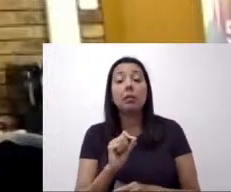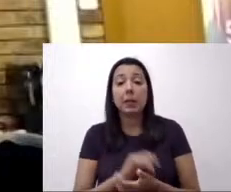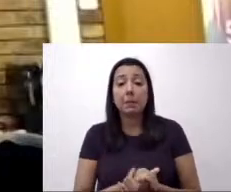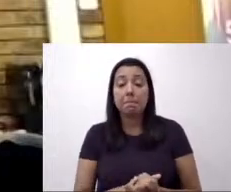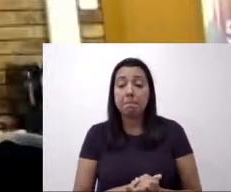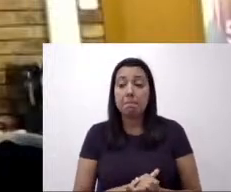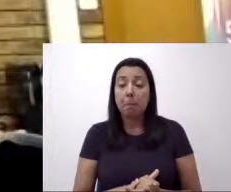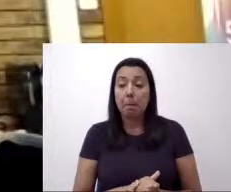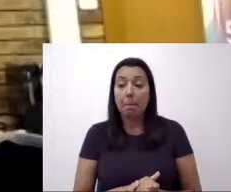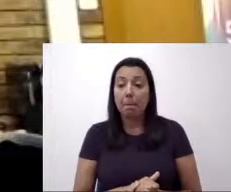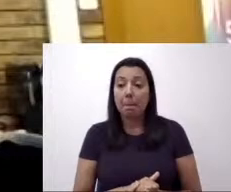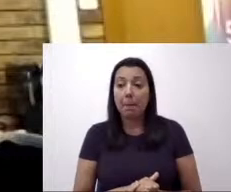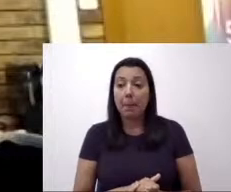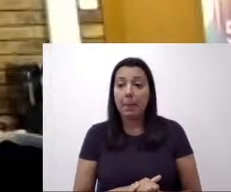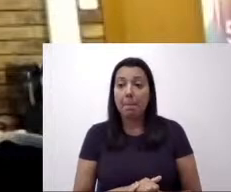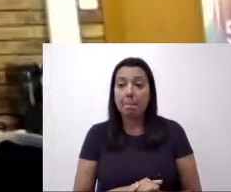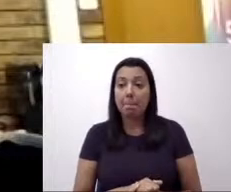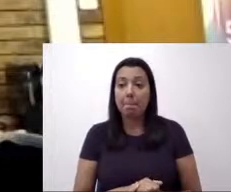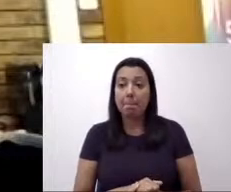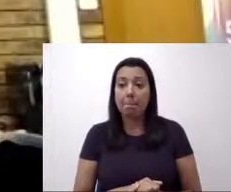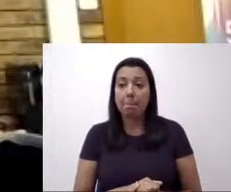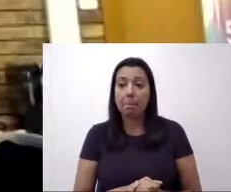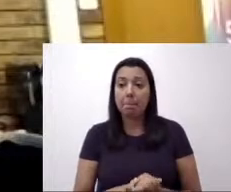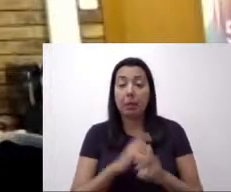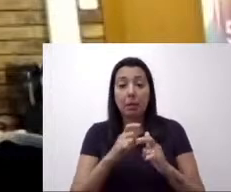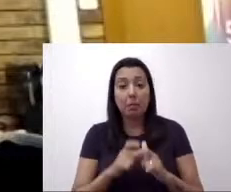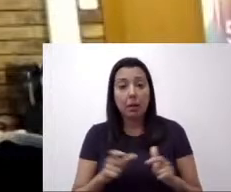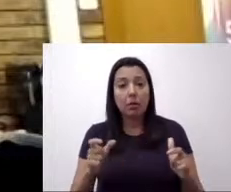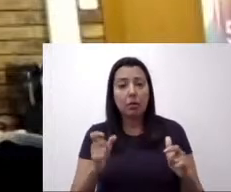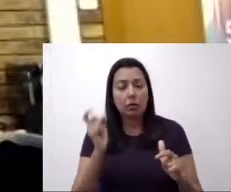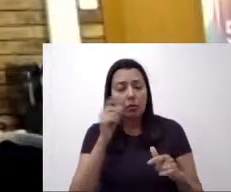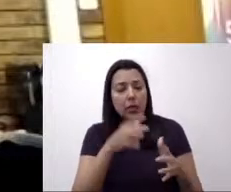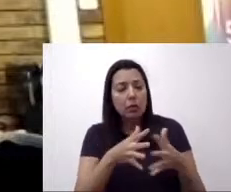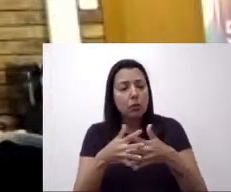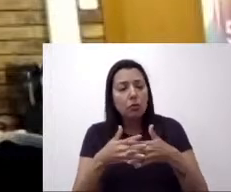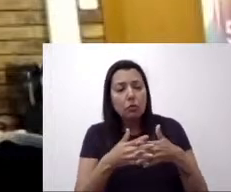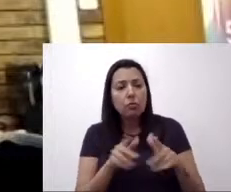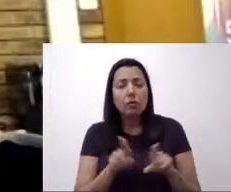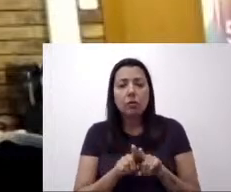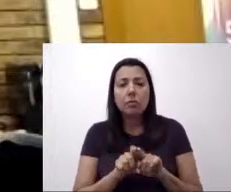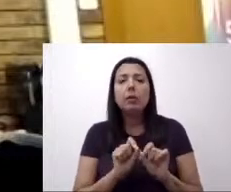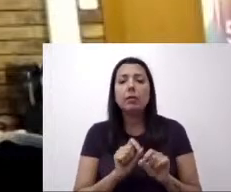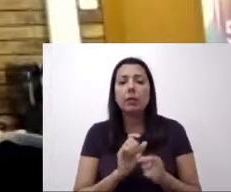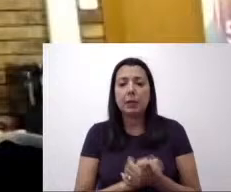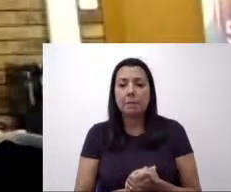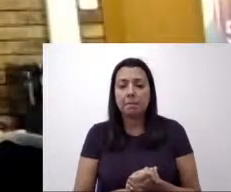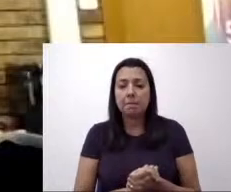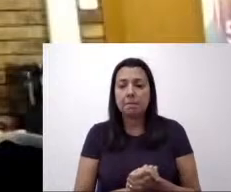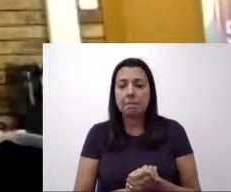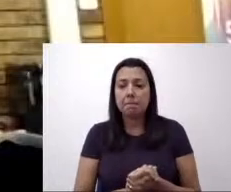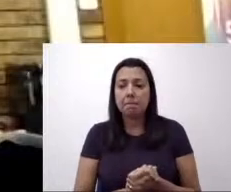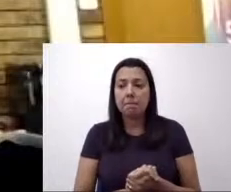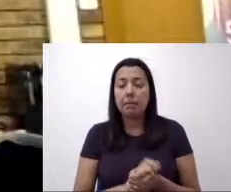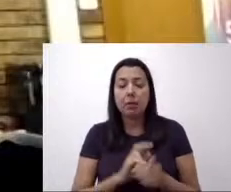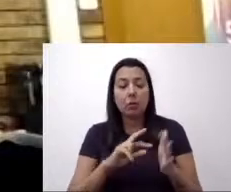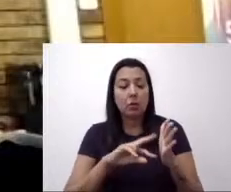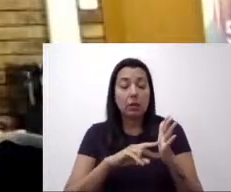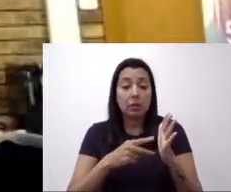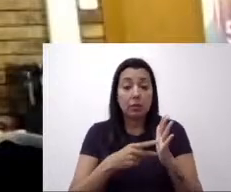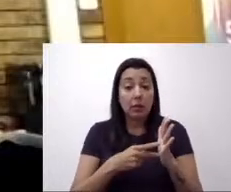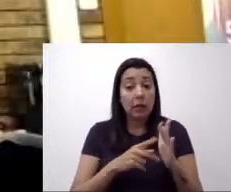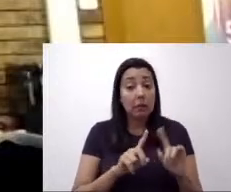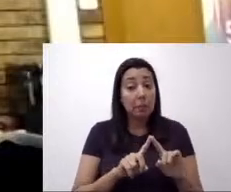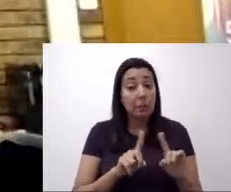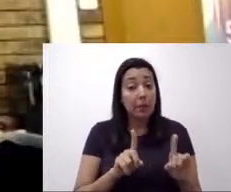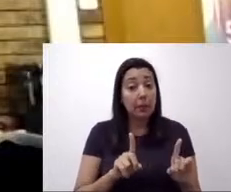the more complexity about what mean some concept that we want to impose to this reality, like the concept of liberal